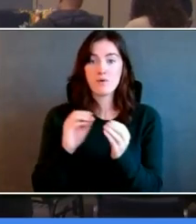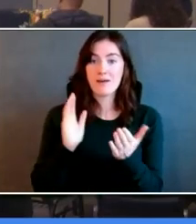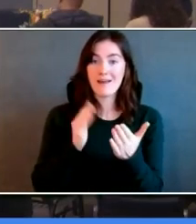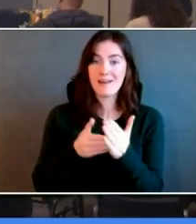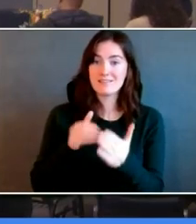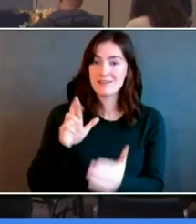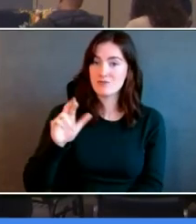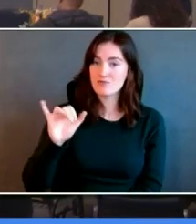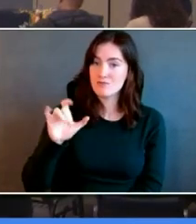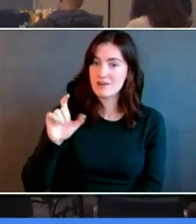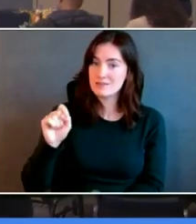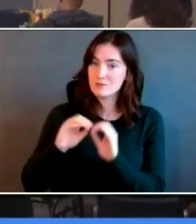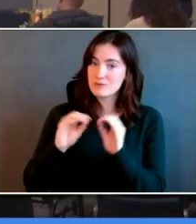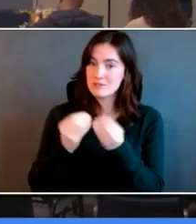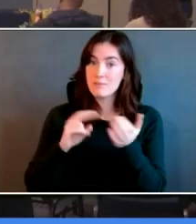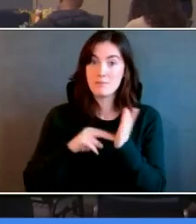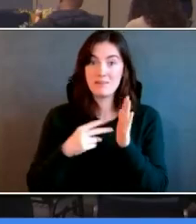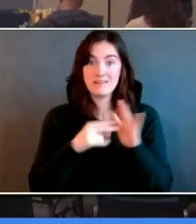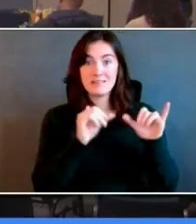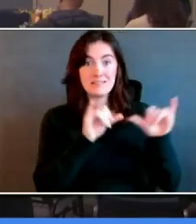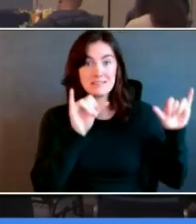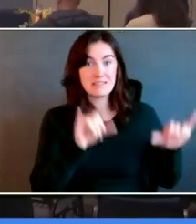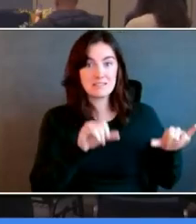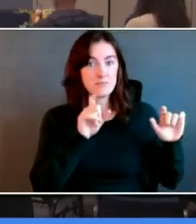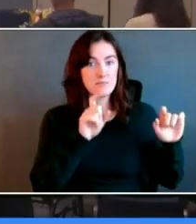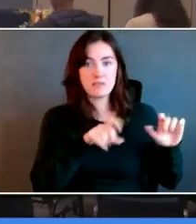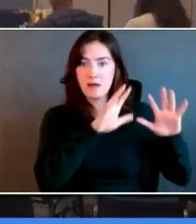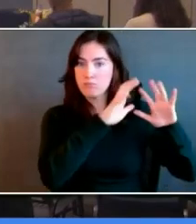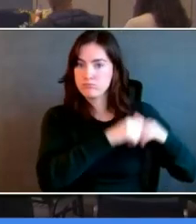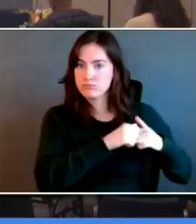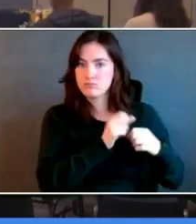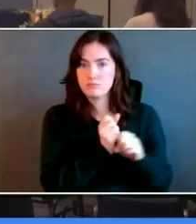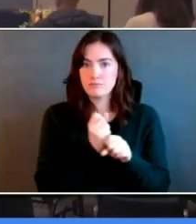remaking systems and dismantling